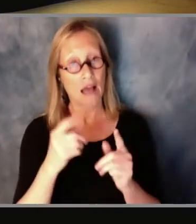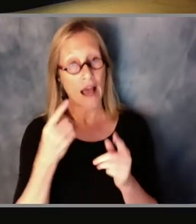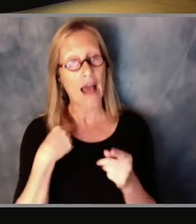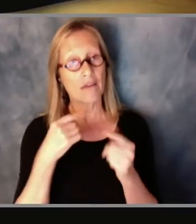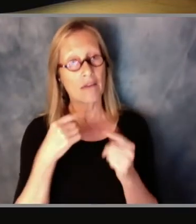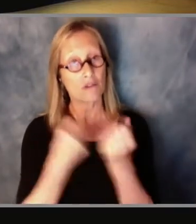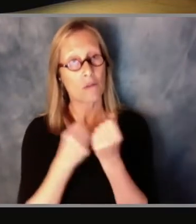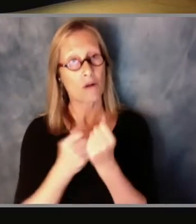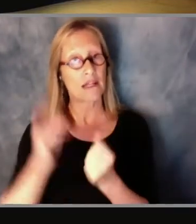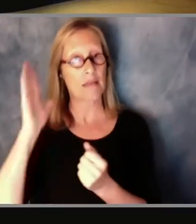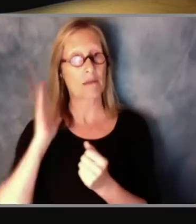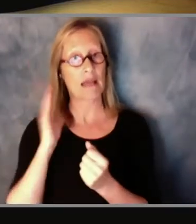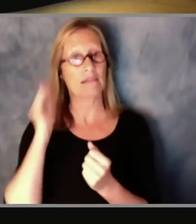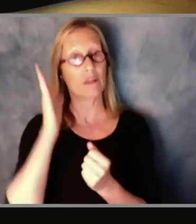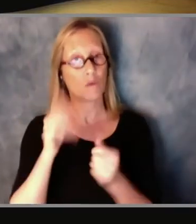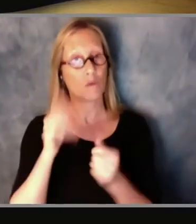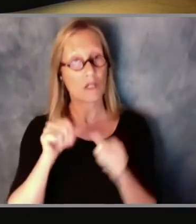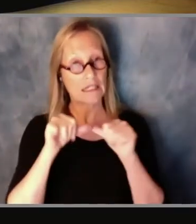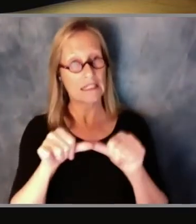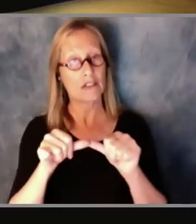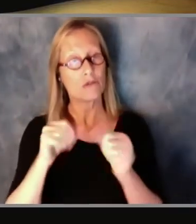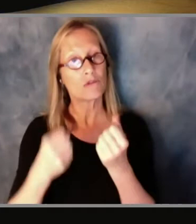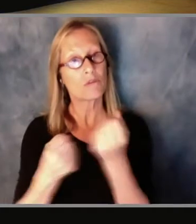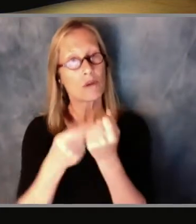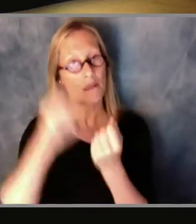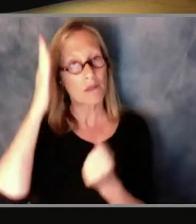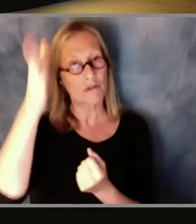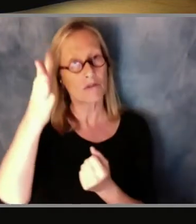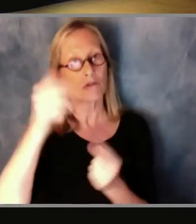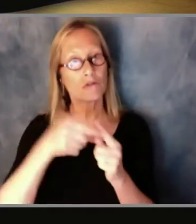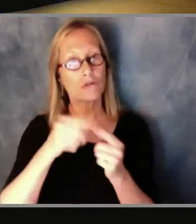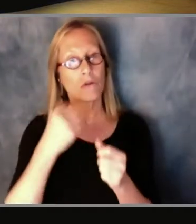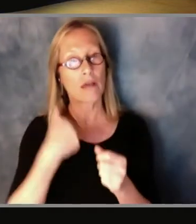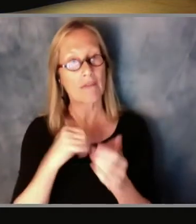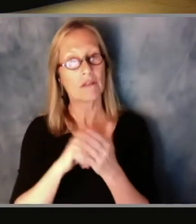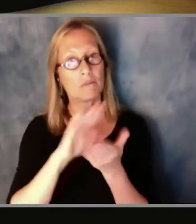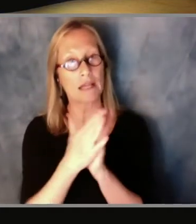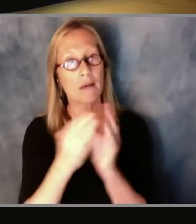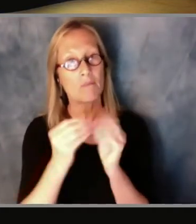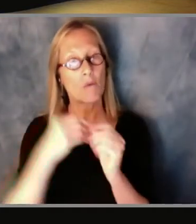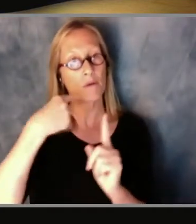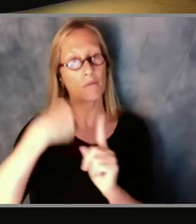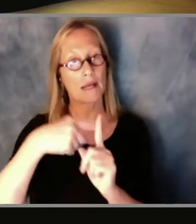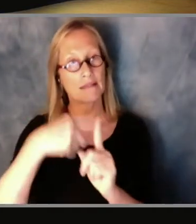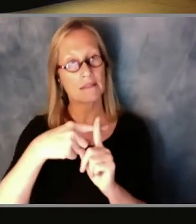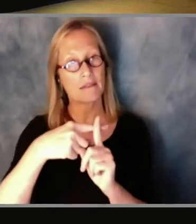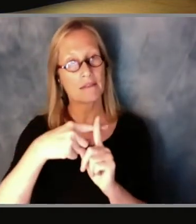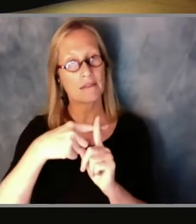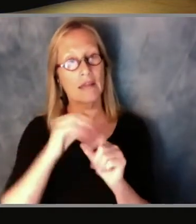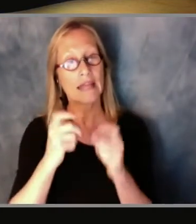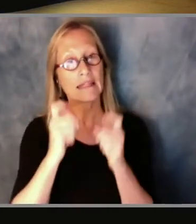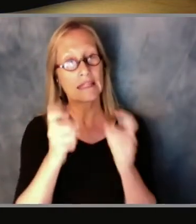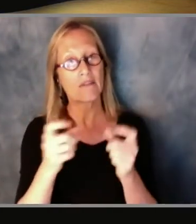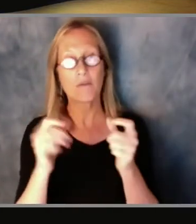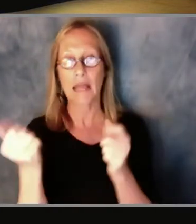future, to make it more positive and support anything you may need. Mahalo.